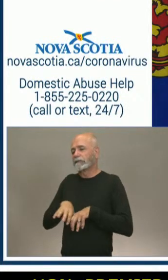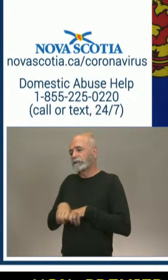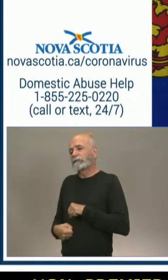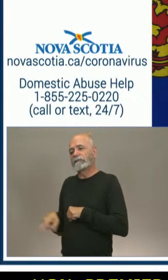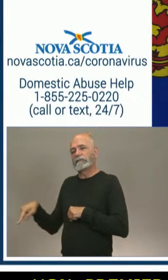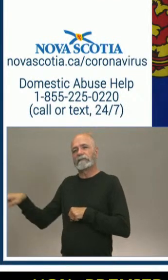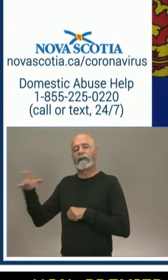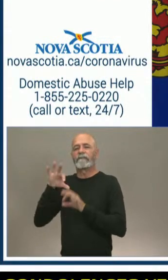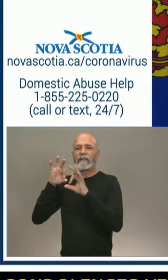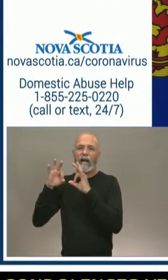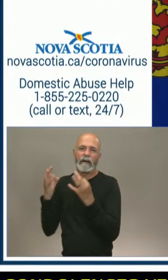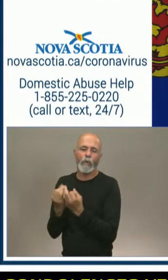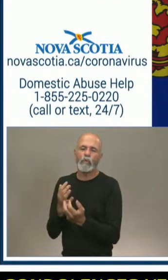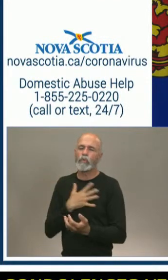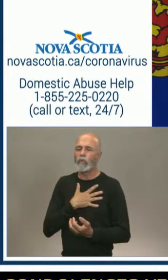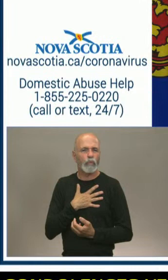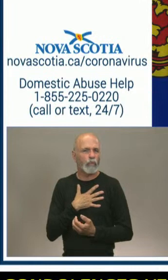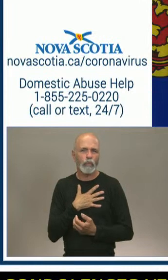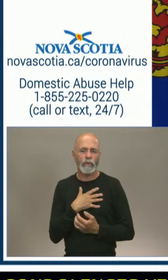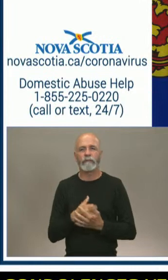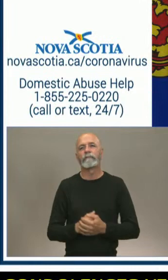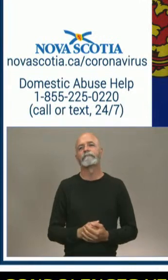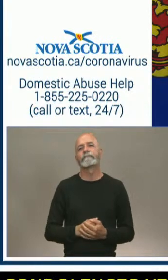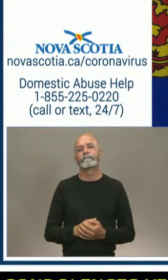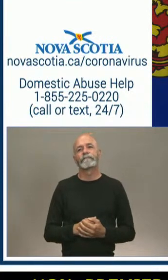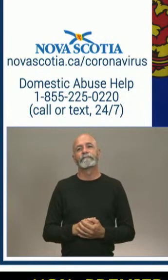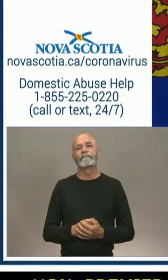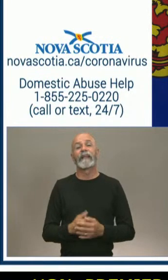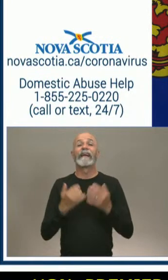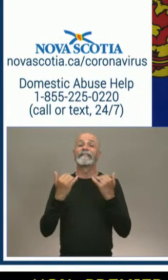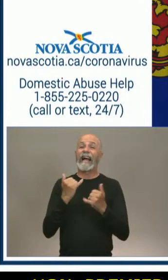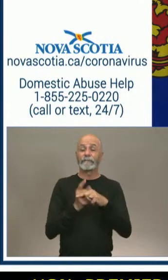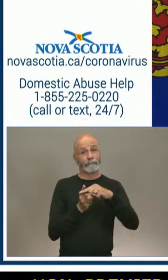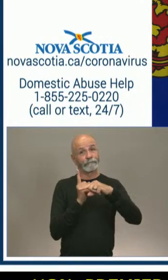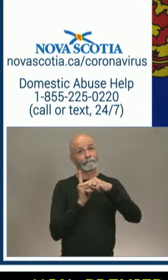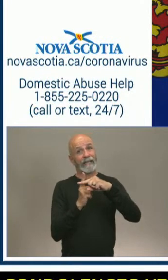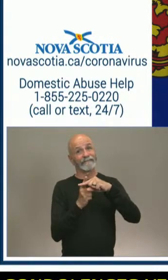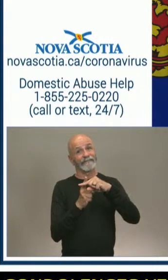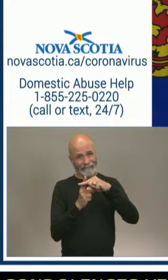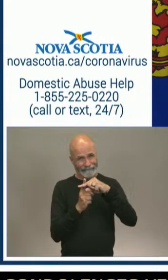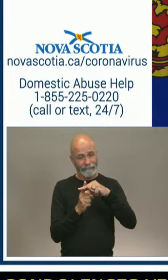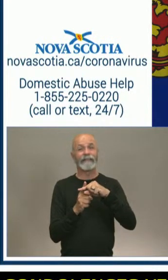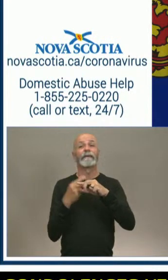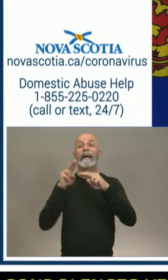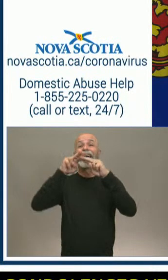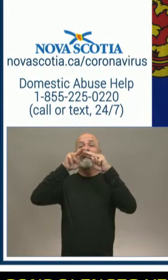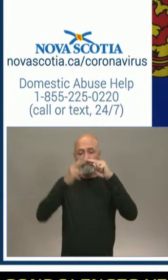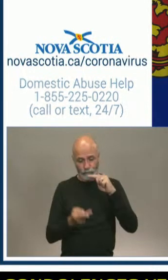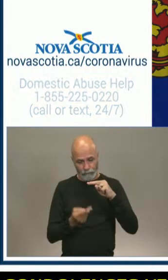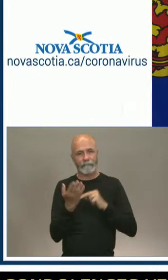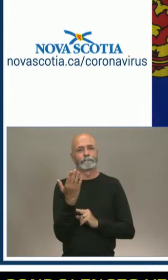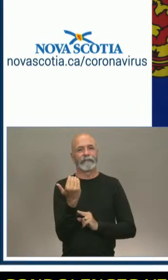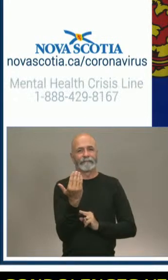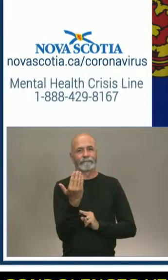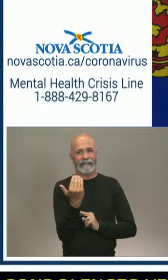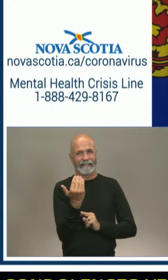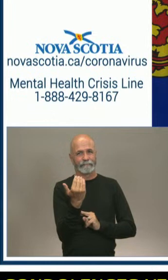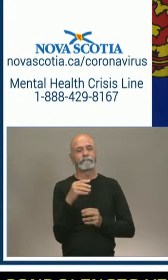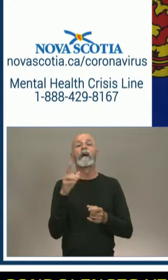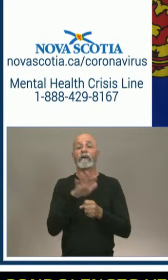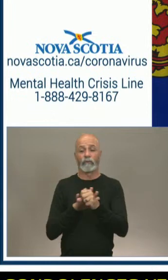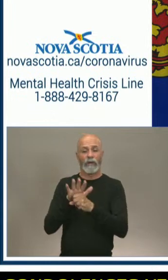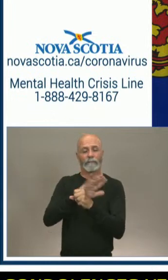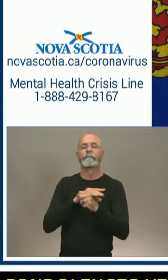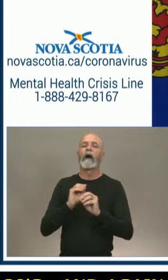family. Today we are reporting 15 cases, new cases today, the majority in HRM.